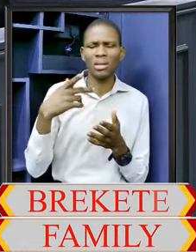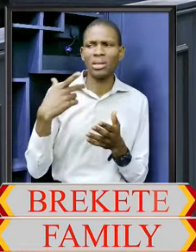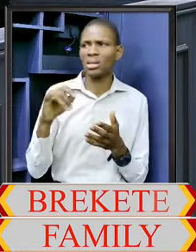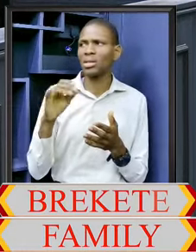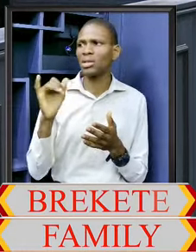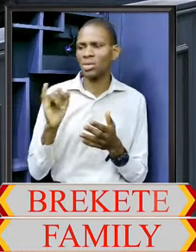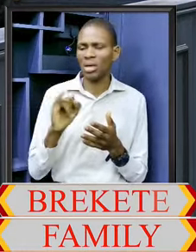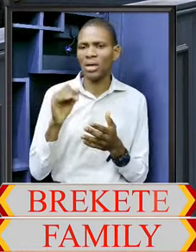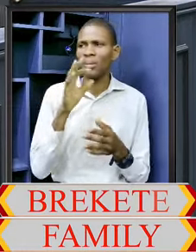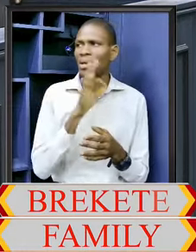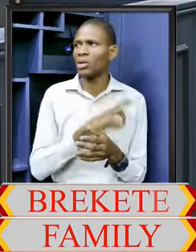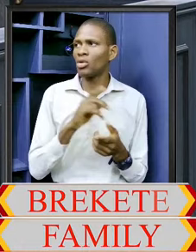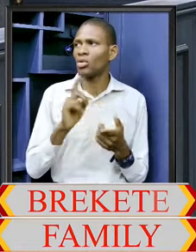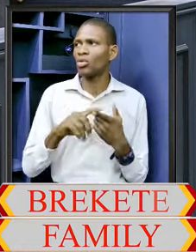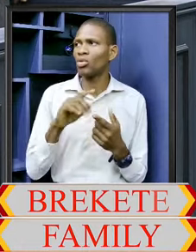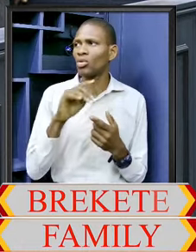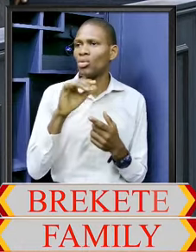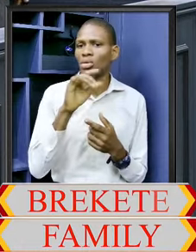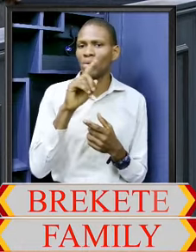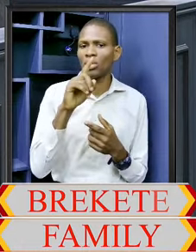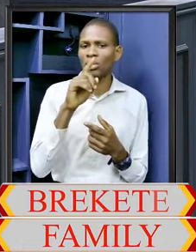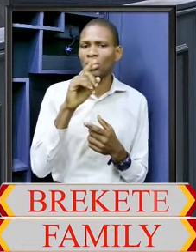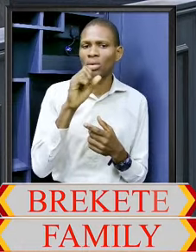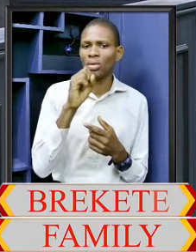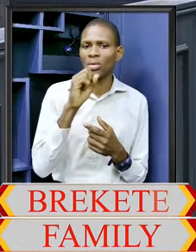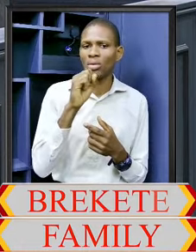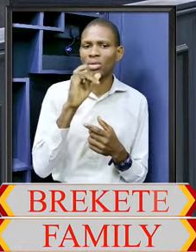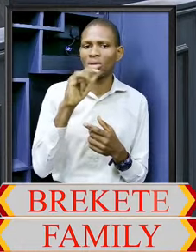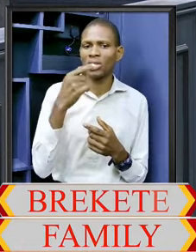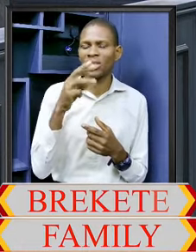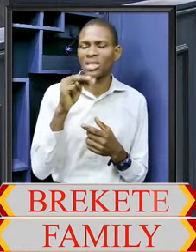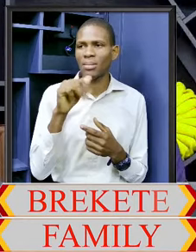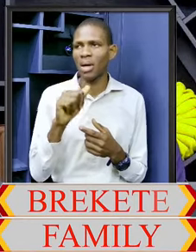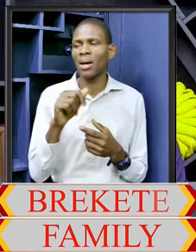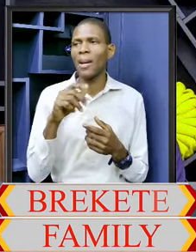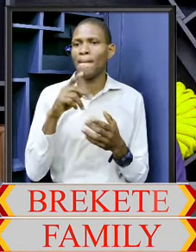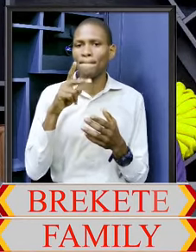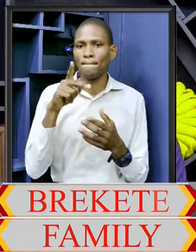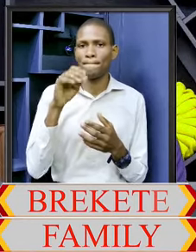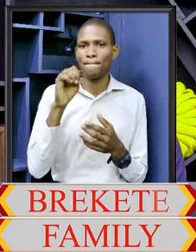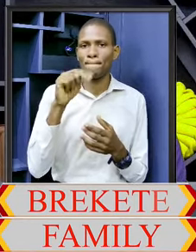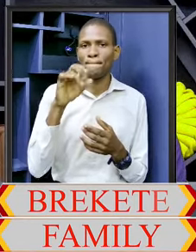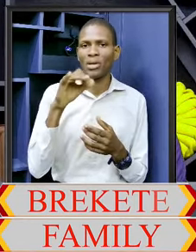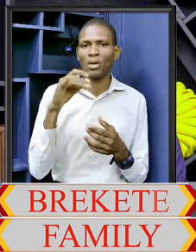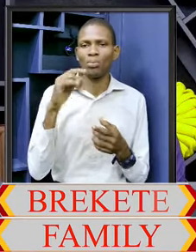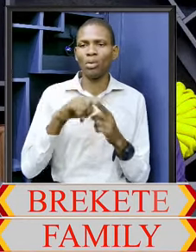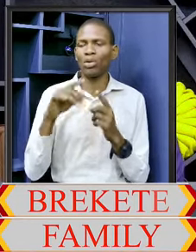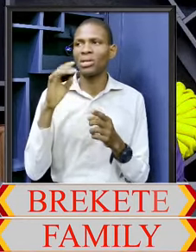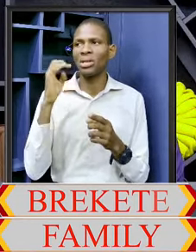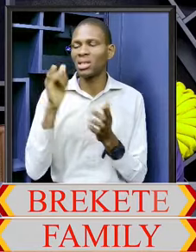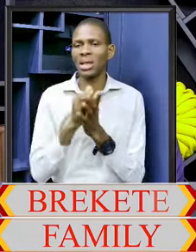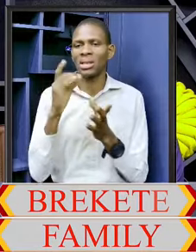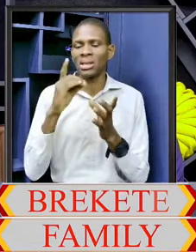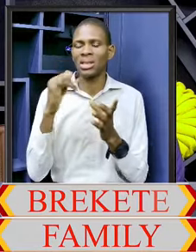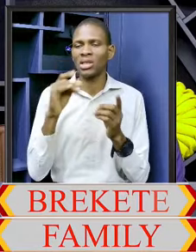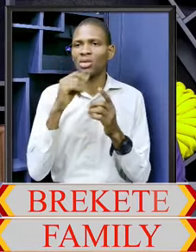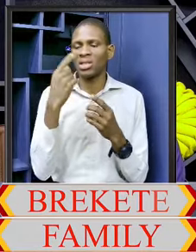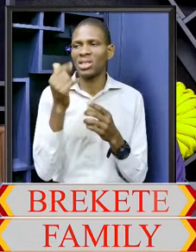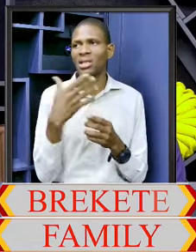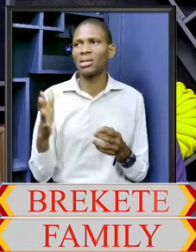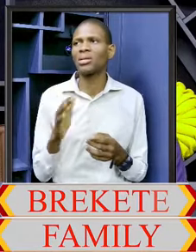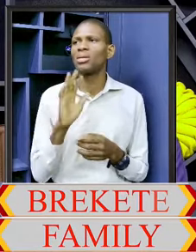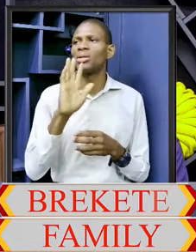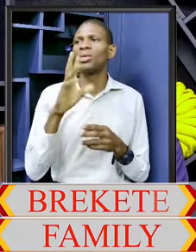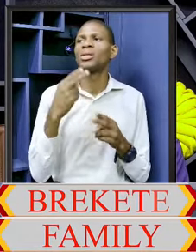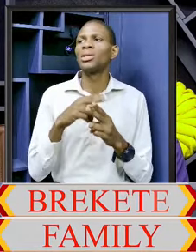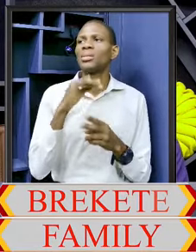benefit to Sigma Pension, now Access Pension, but those people say they don't see anything. Okay, talk to us quickly. Your